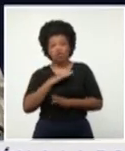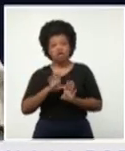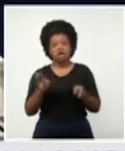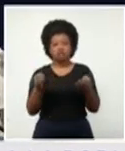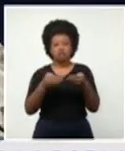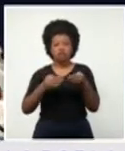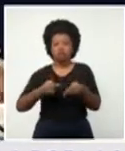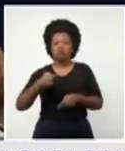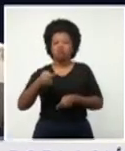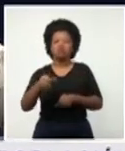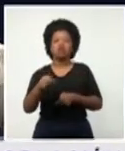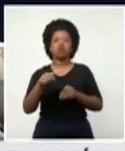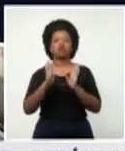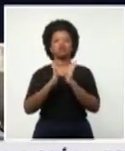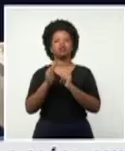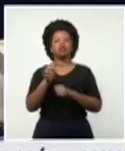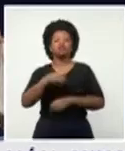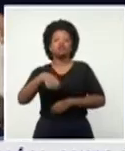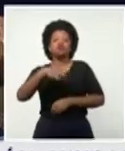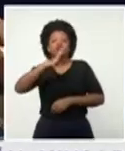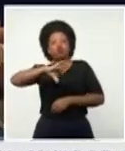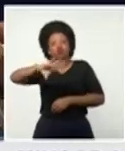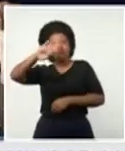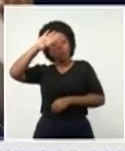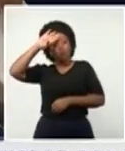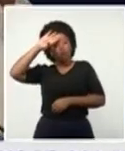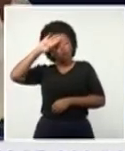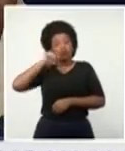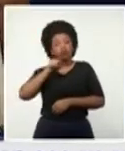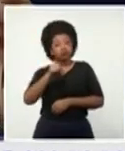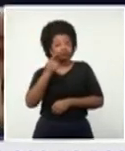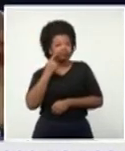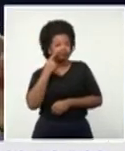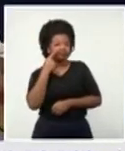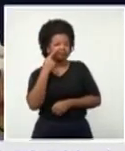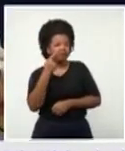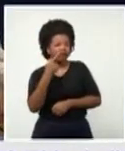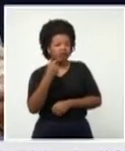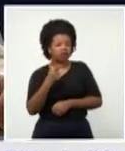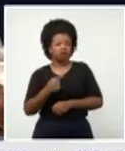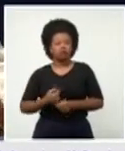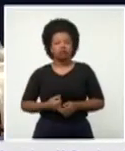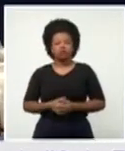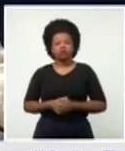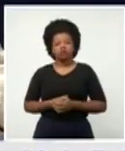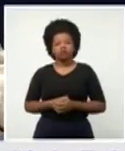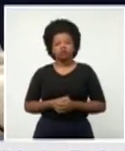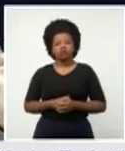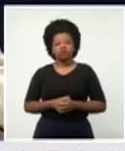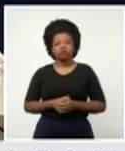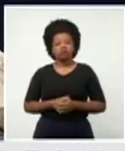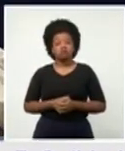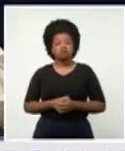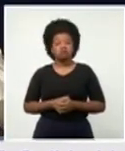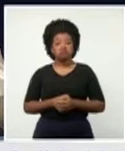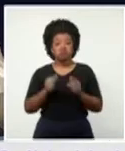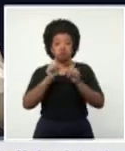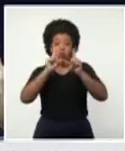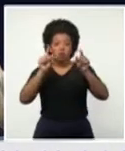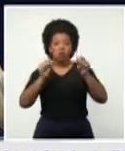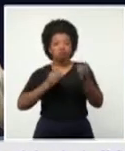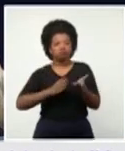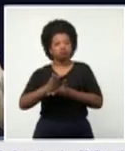in the upcoming days this month. This is Cuba's situation. As you have noticed, it is trending towards